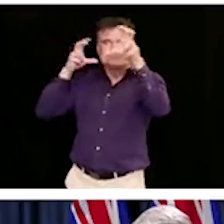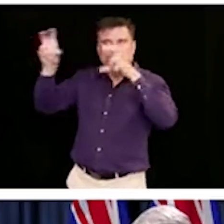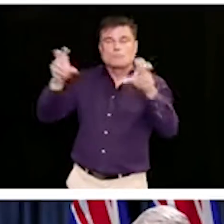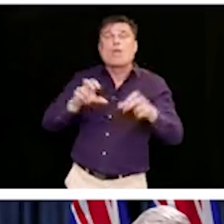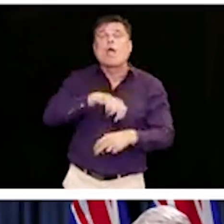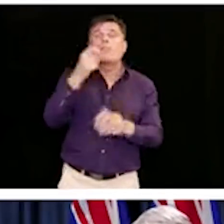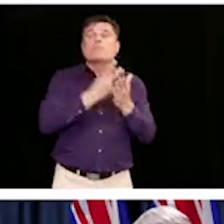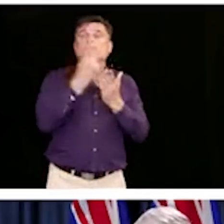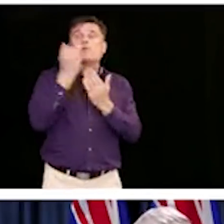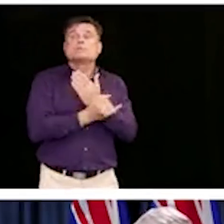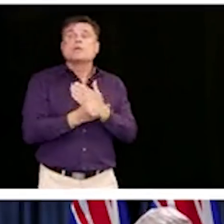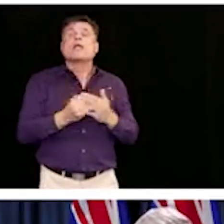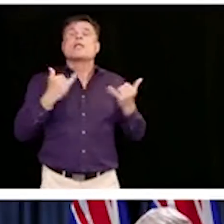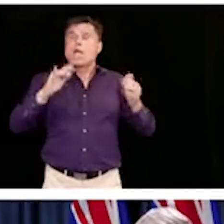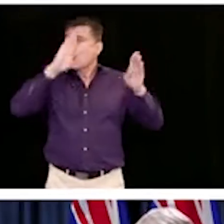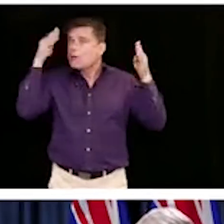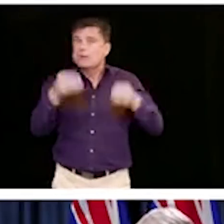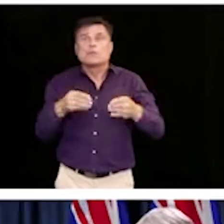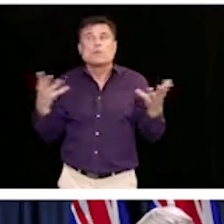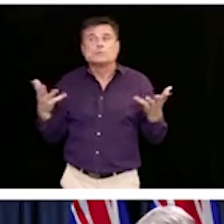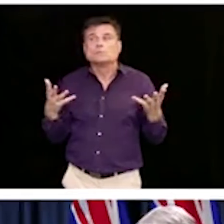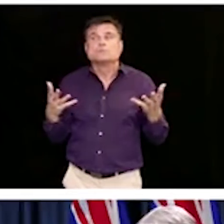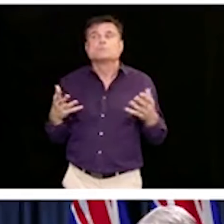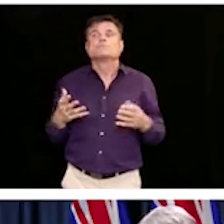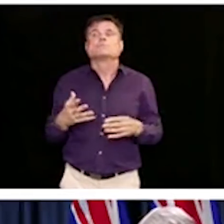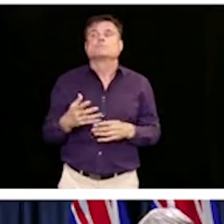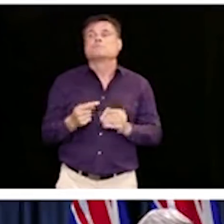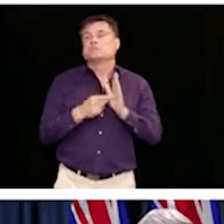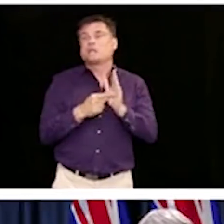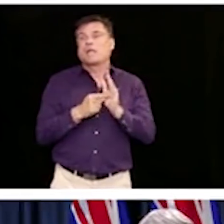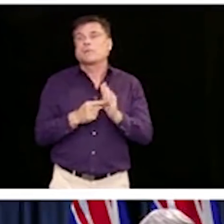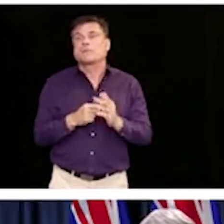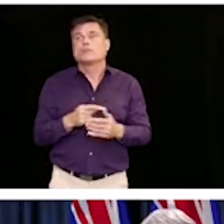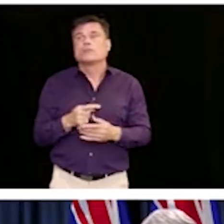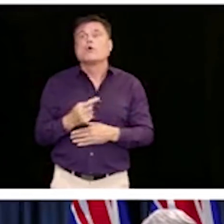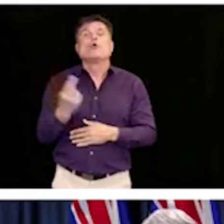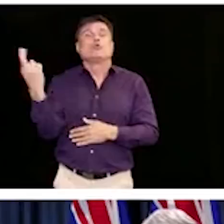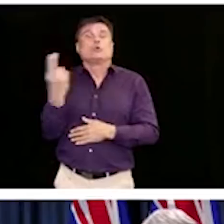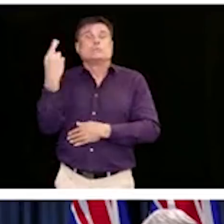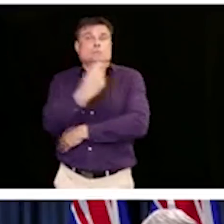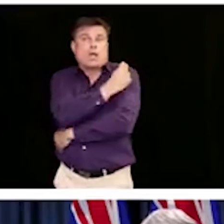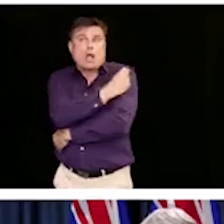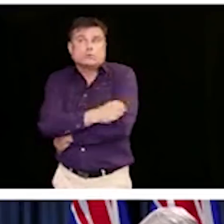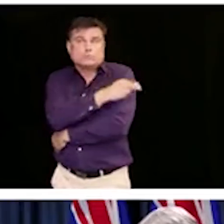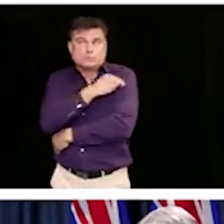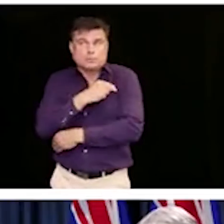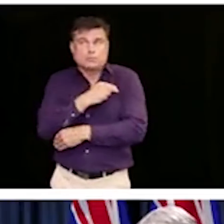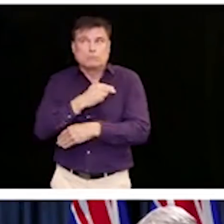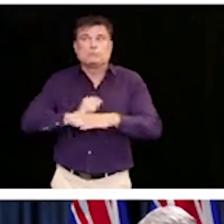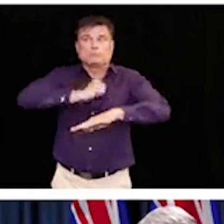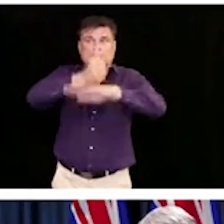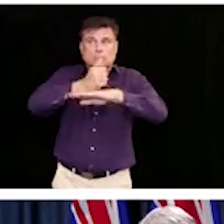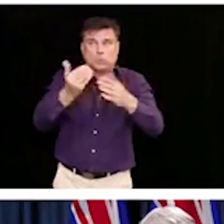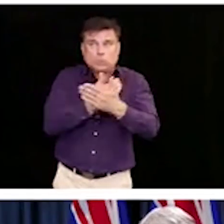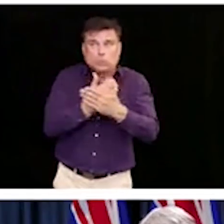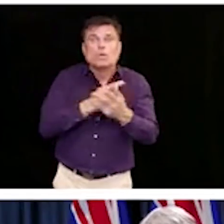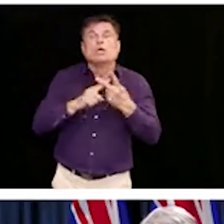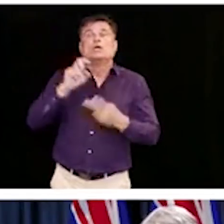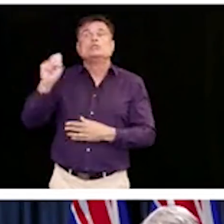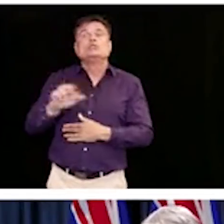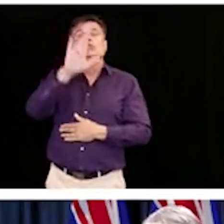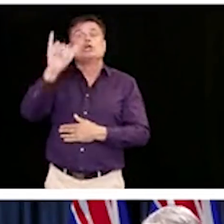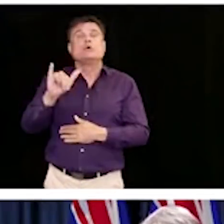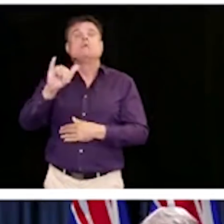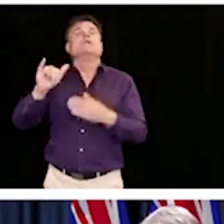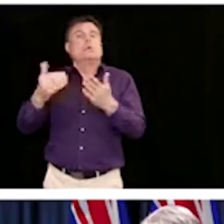moving ahead with the business plan development, and those include the Richmond Hospital, the Cowichan Hospital, and a new Surrey Hospital in